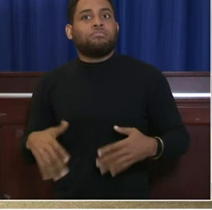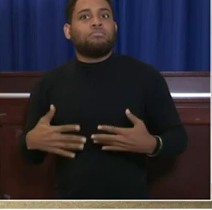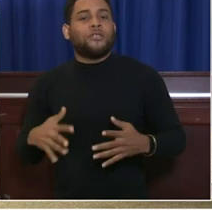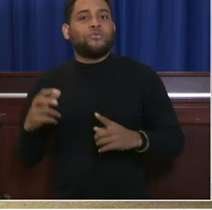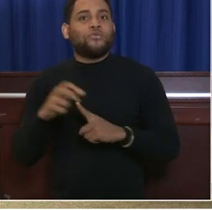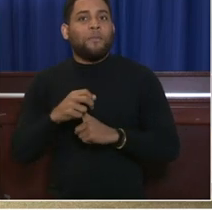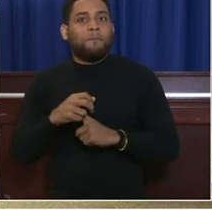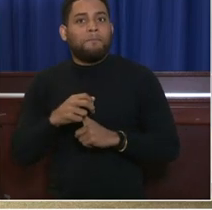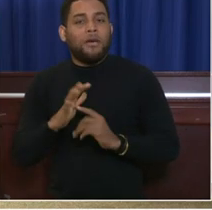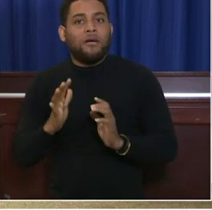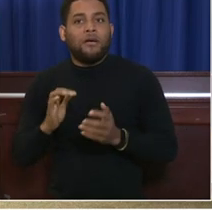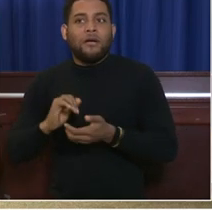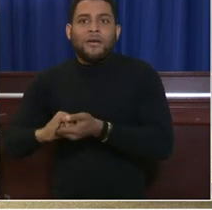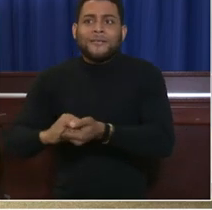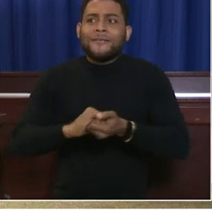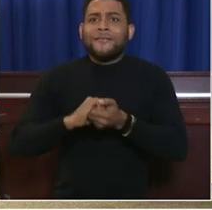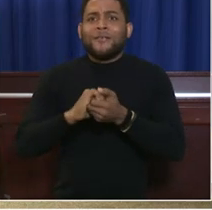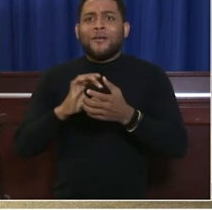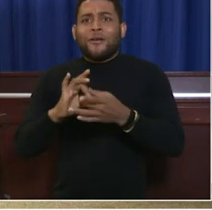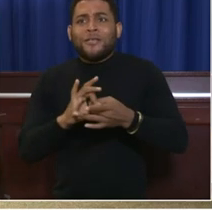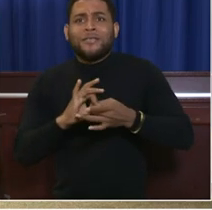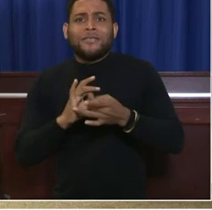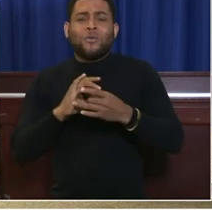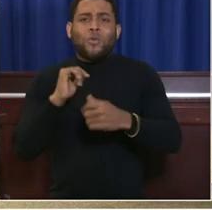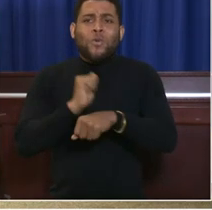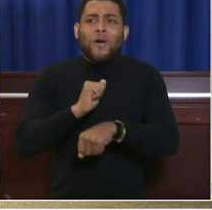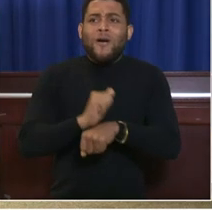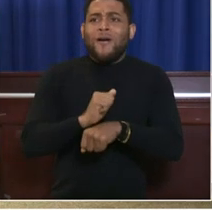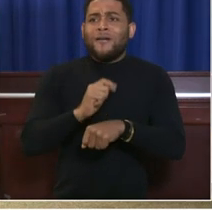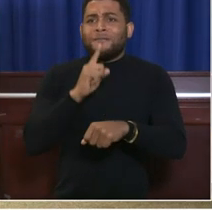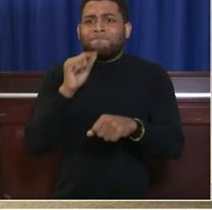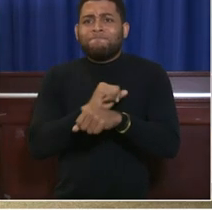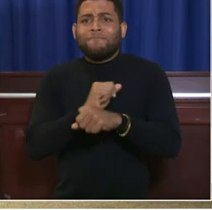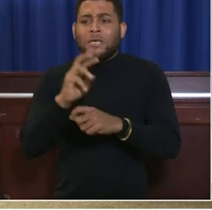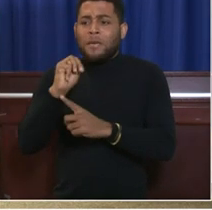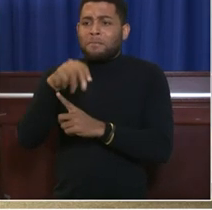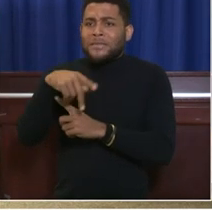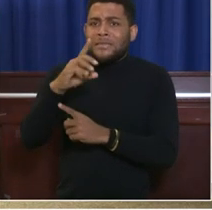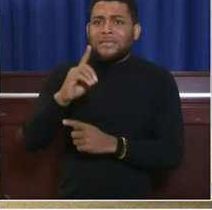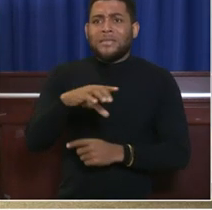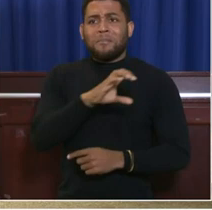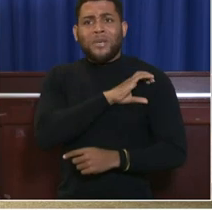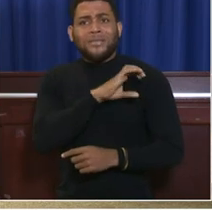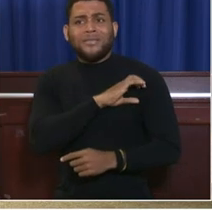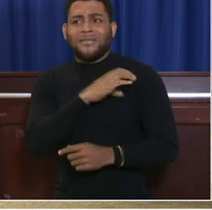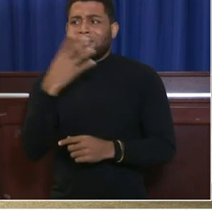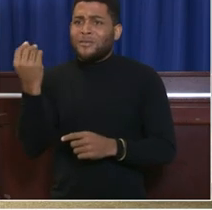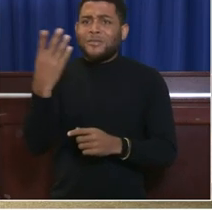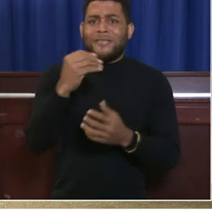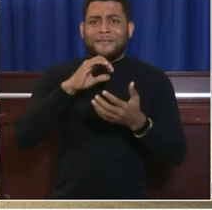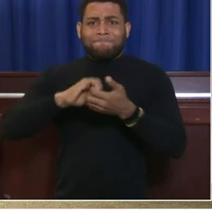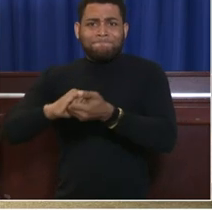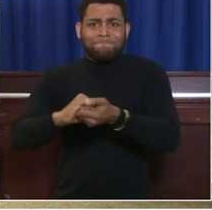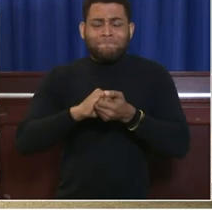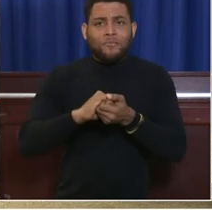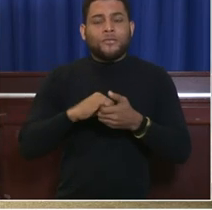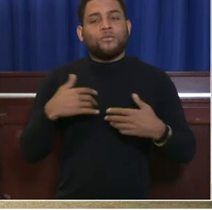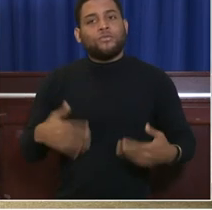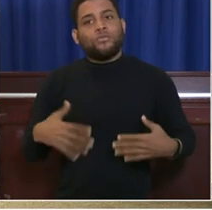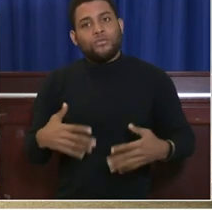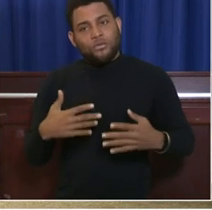and outside of MPD. One result of that